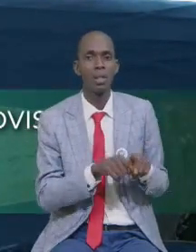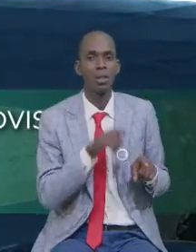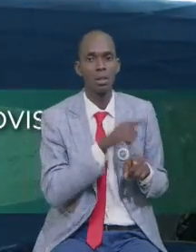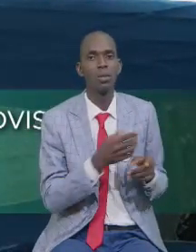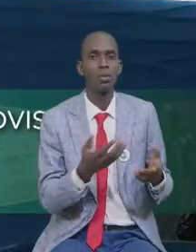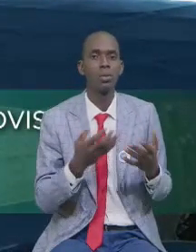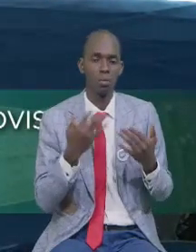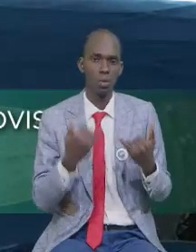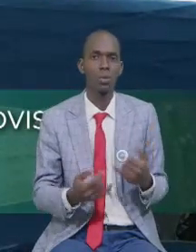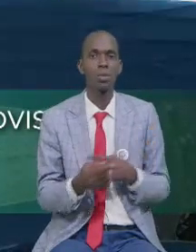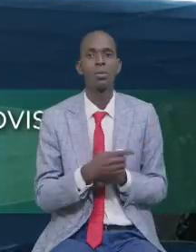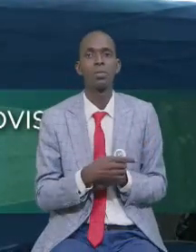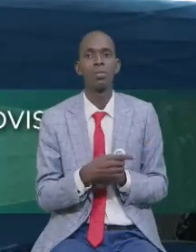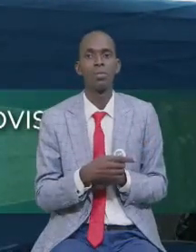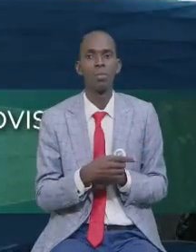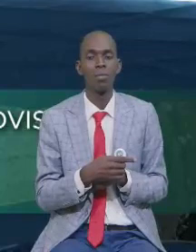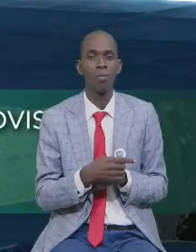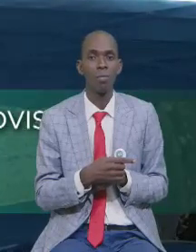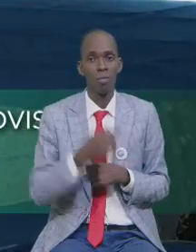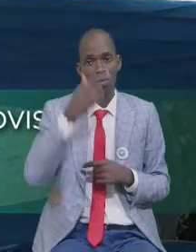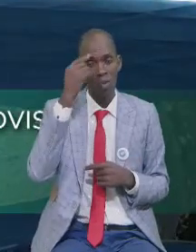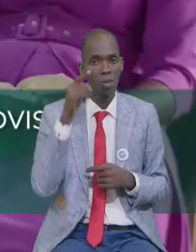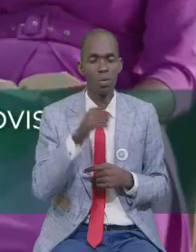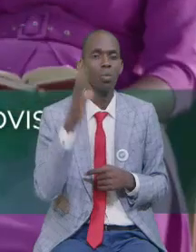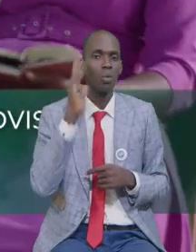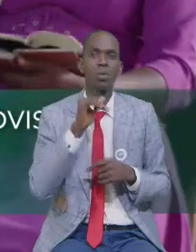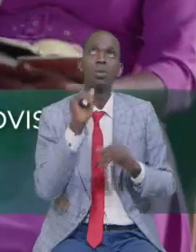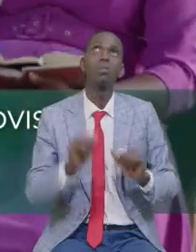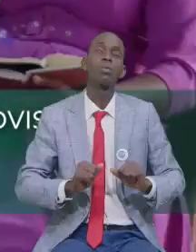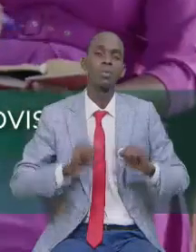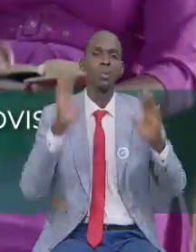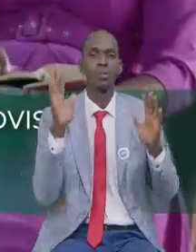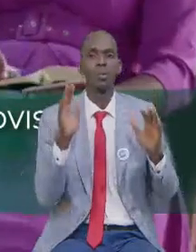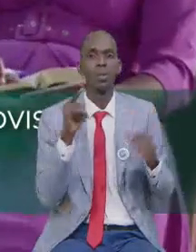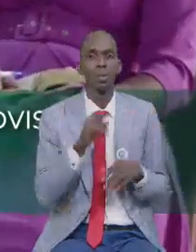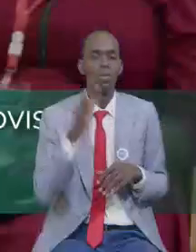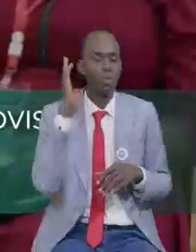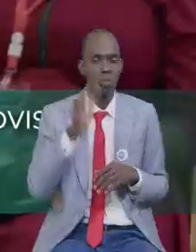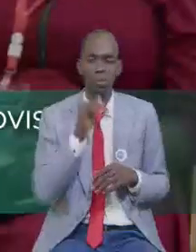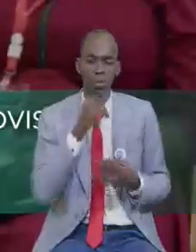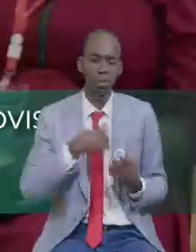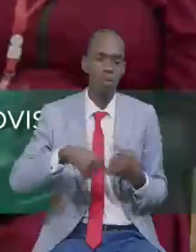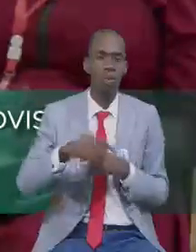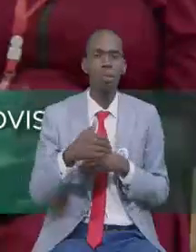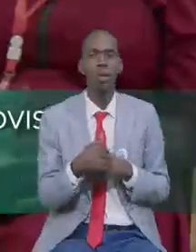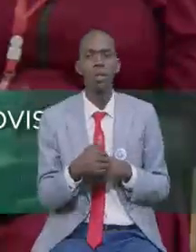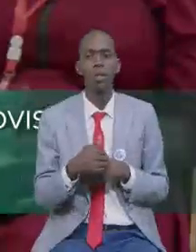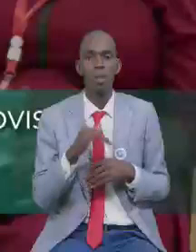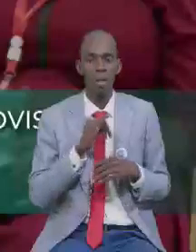Today, because you will not give up, you will not turn back, a